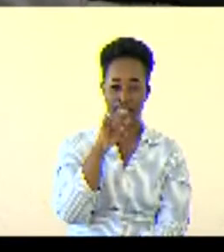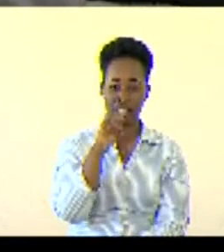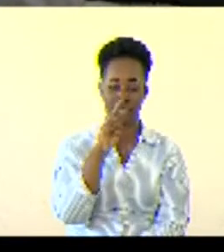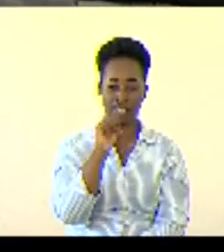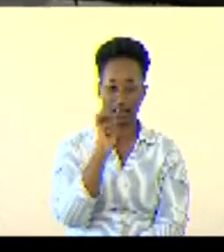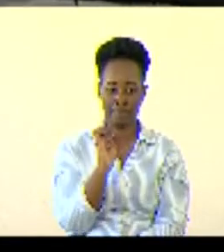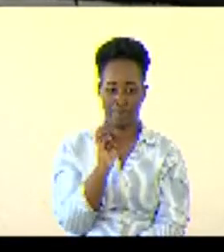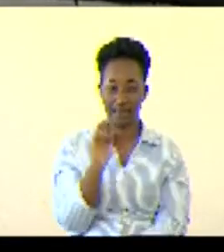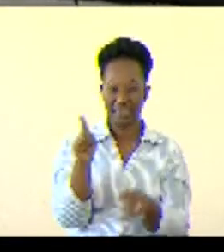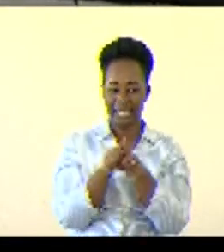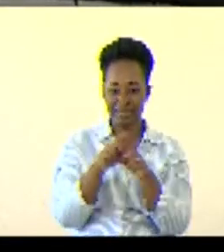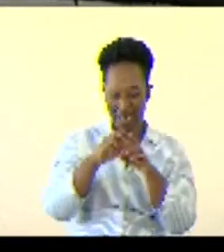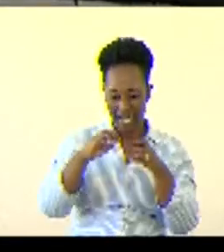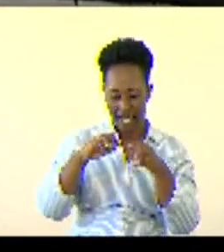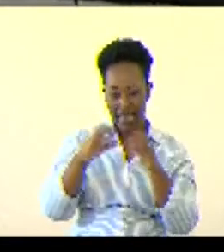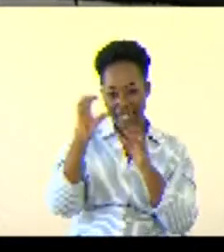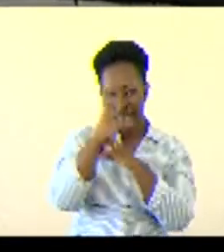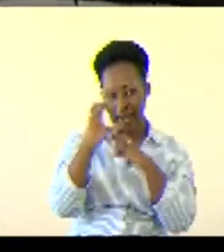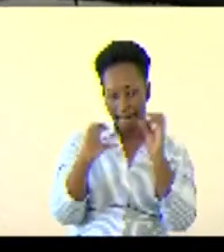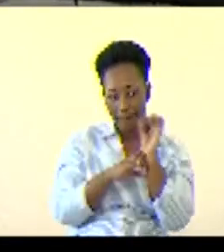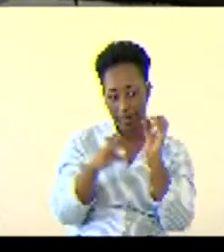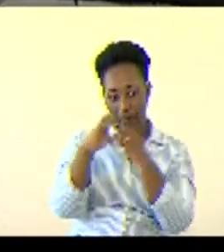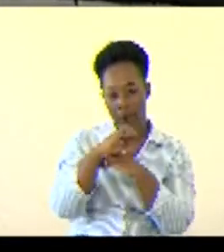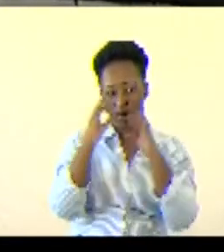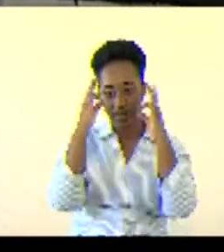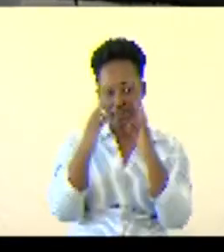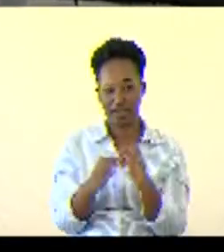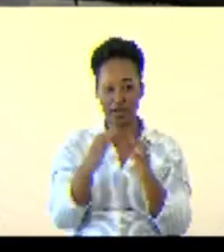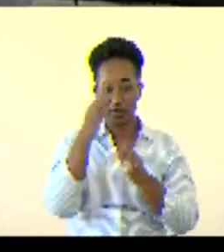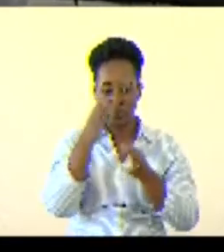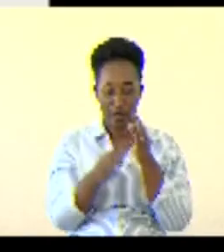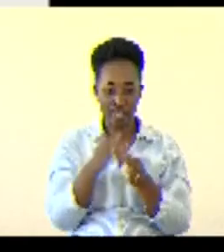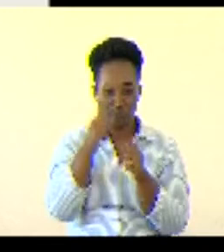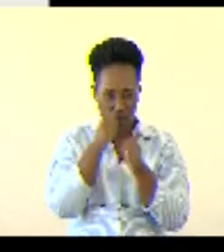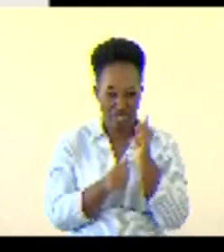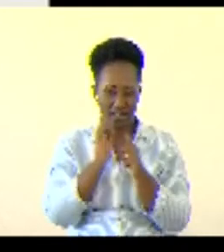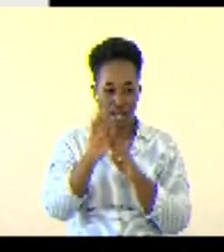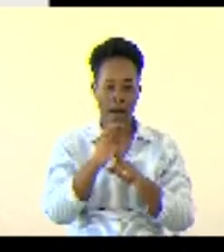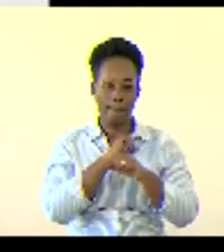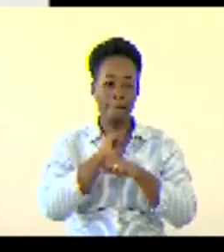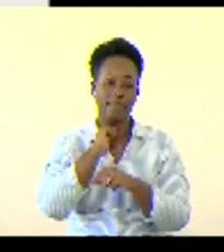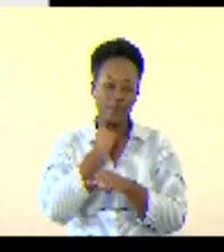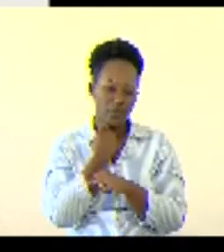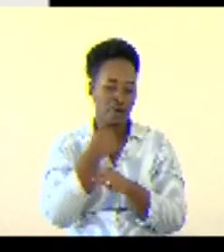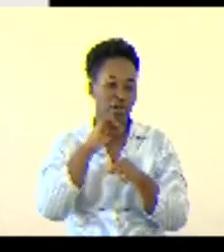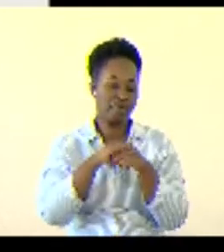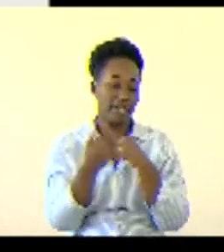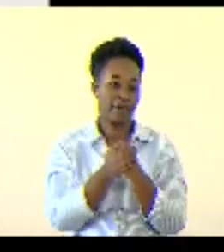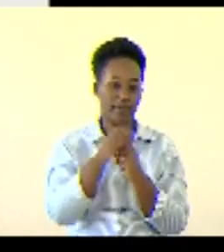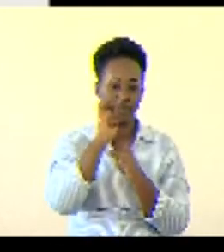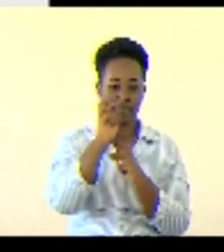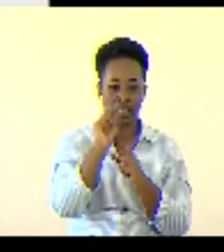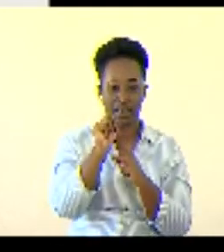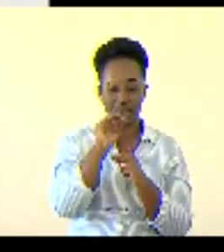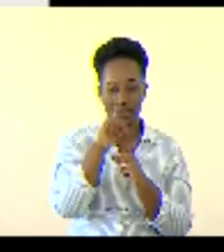substances which are poisonous or make the enzyme inactive. If enzymes involved in releasing of